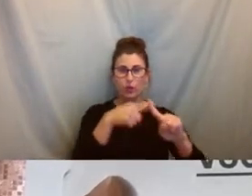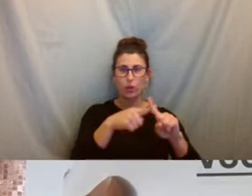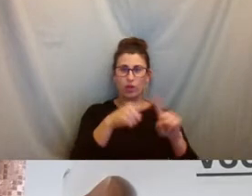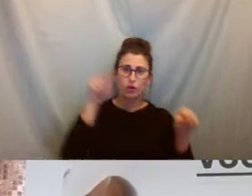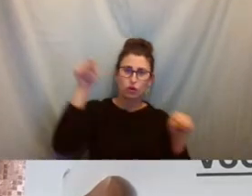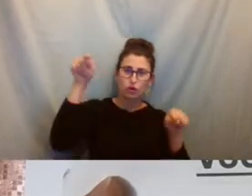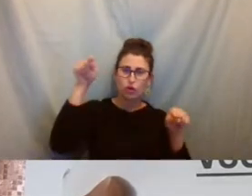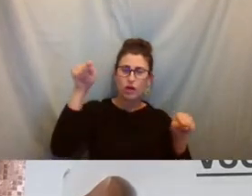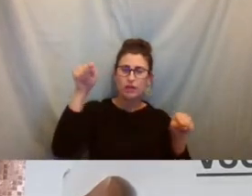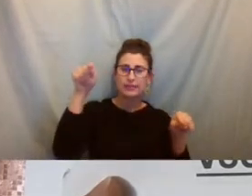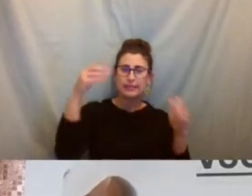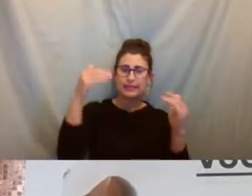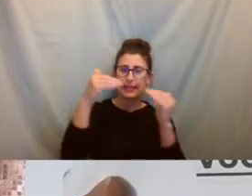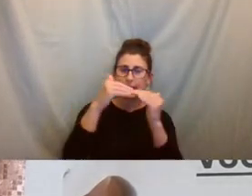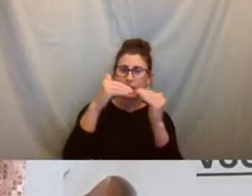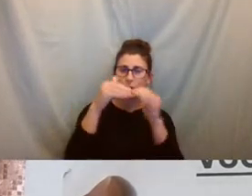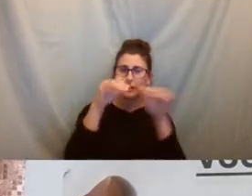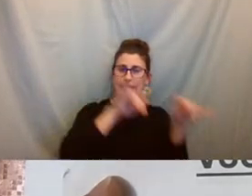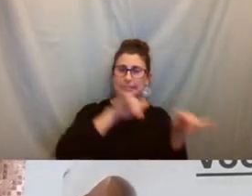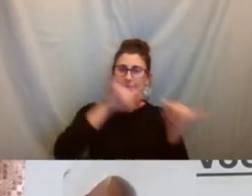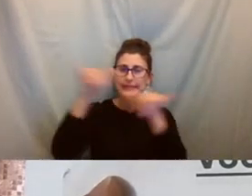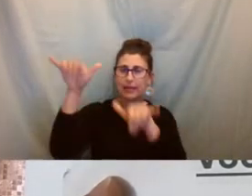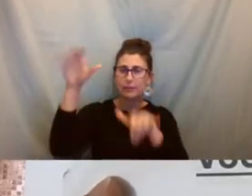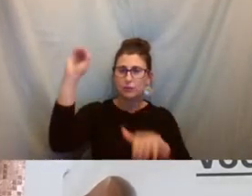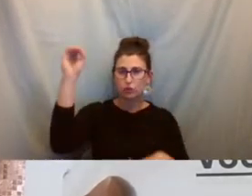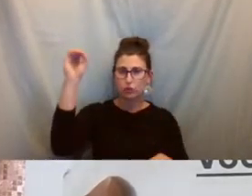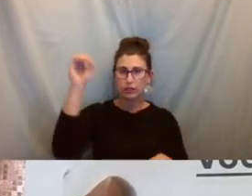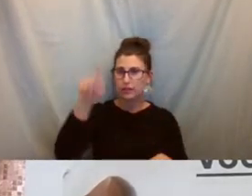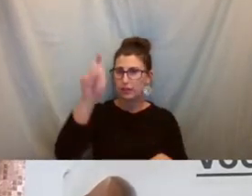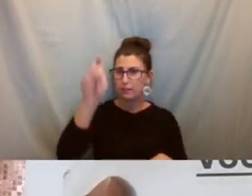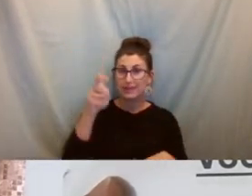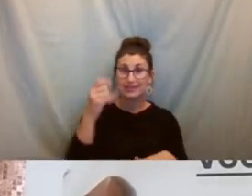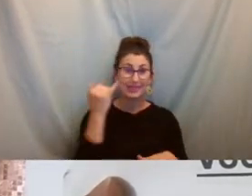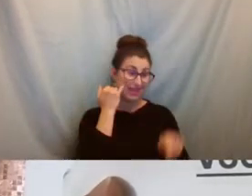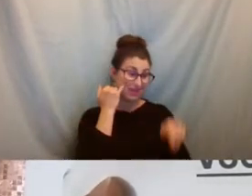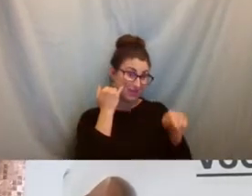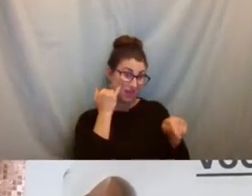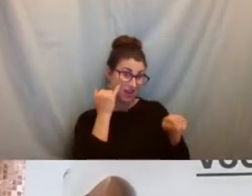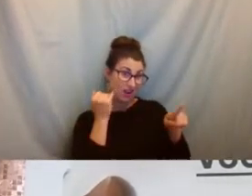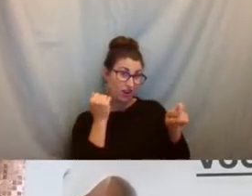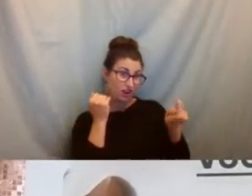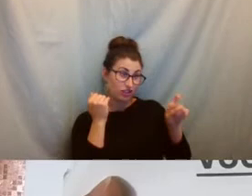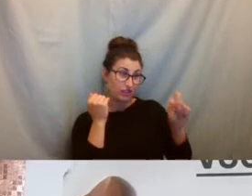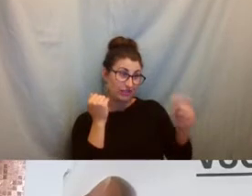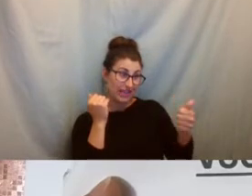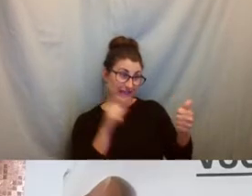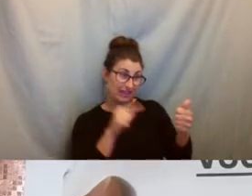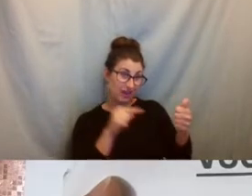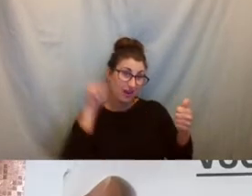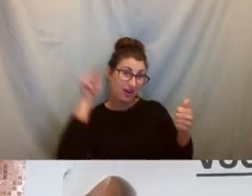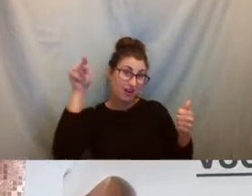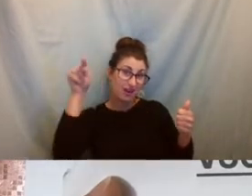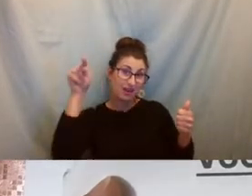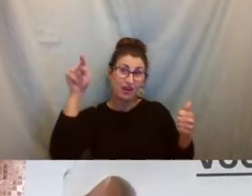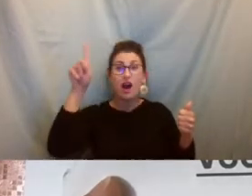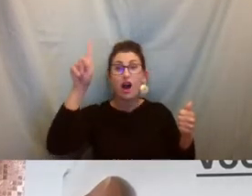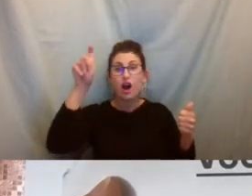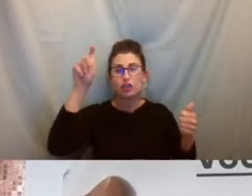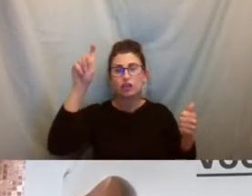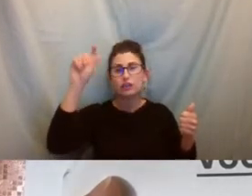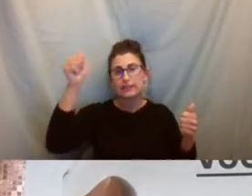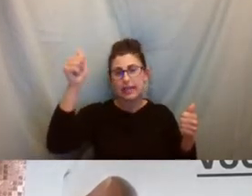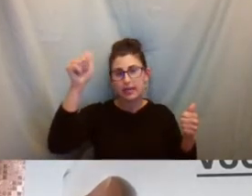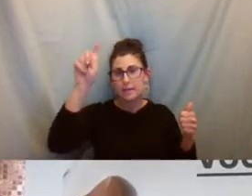another, they are the same degree measurement. So if this is 110, the angle directly